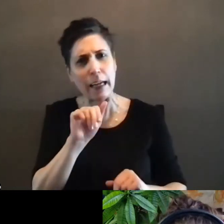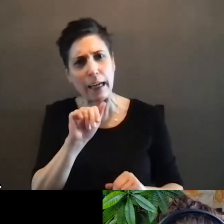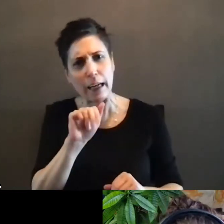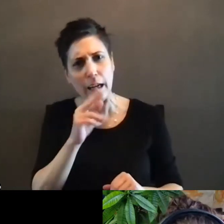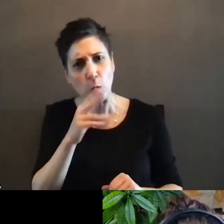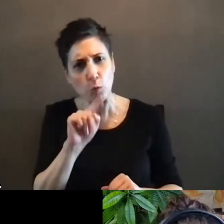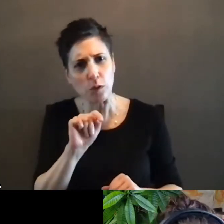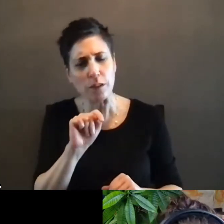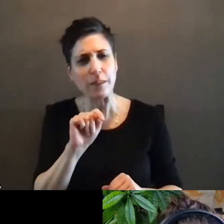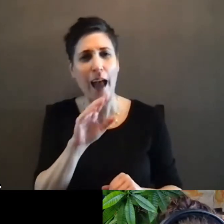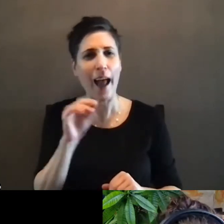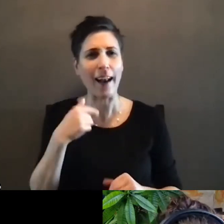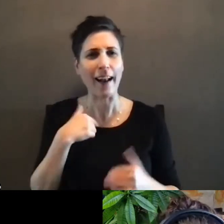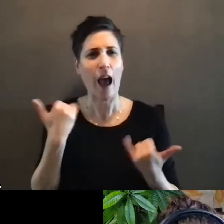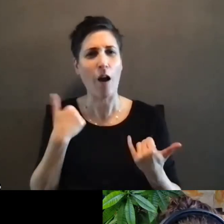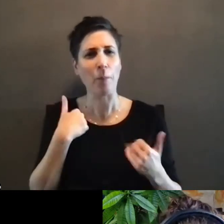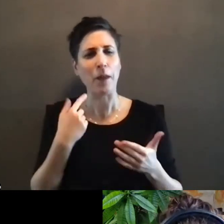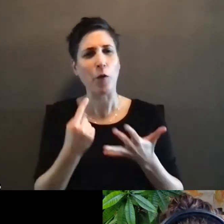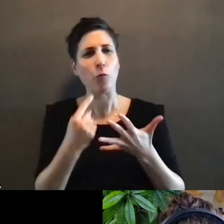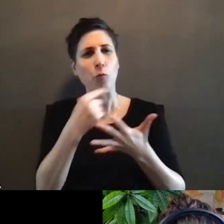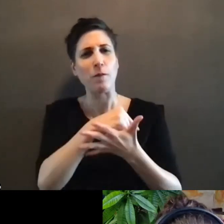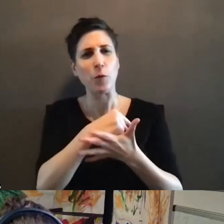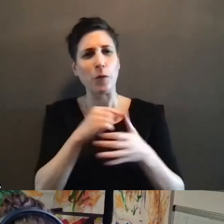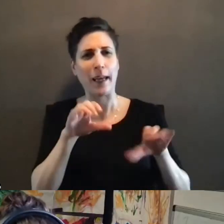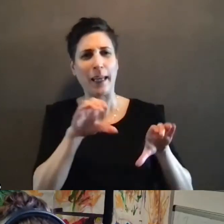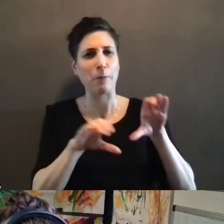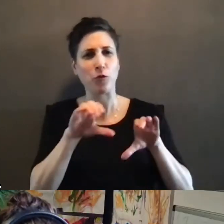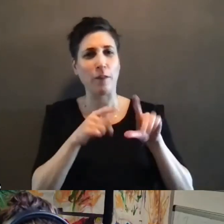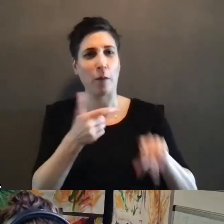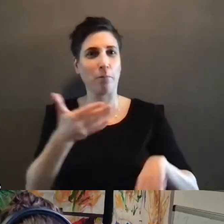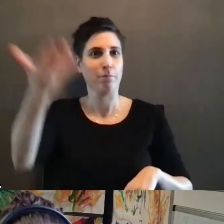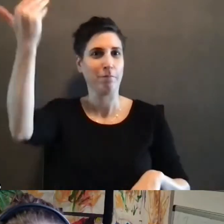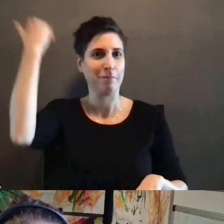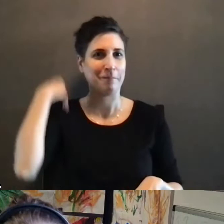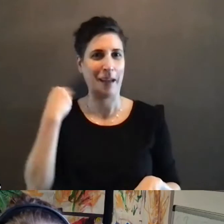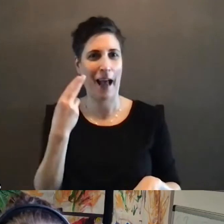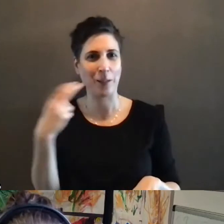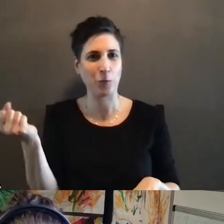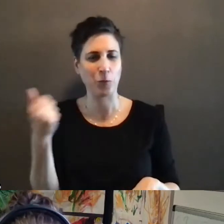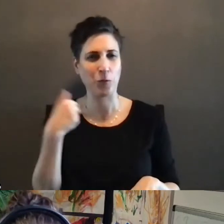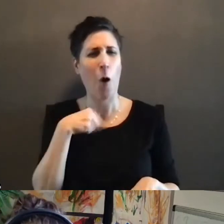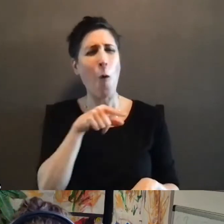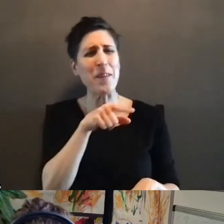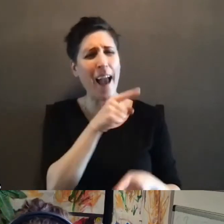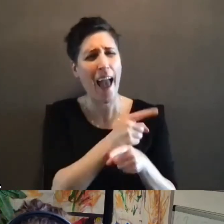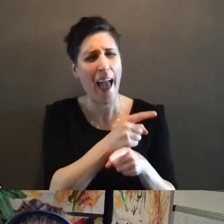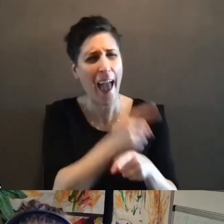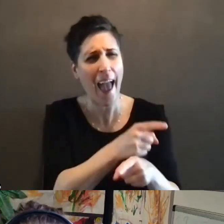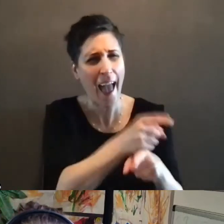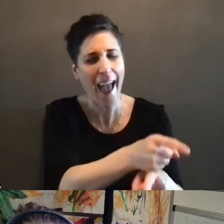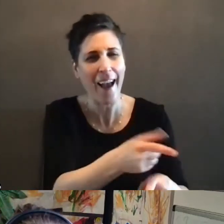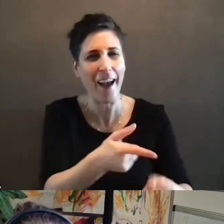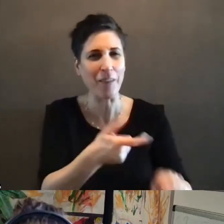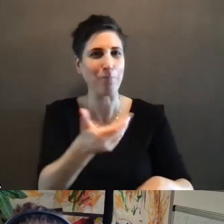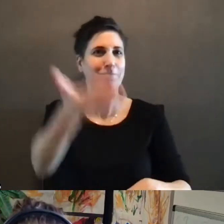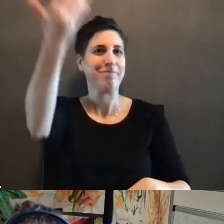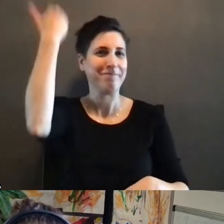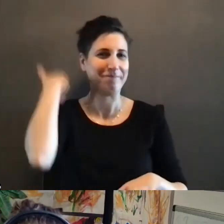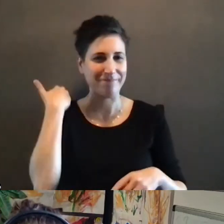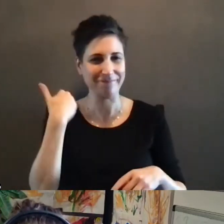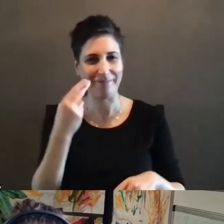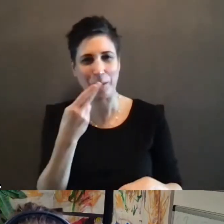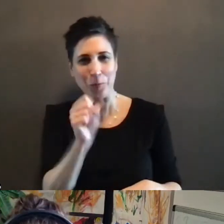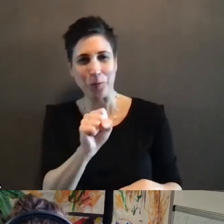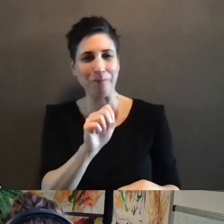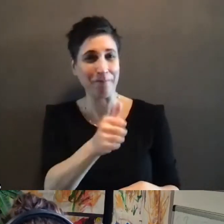high school chemistry that maybe for some of us we're not remembering so well today. No, that was really interesting. So thanks for that.